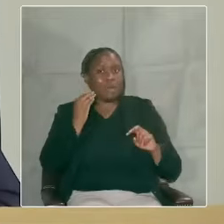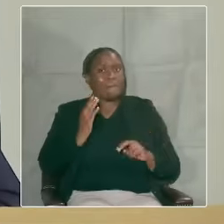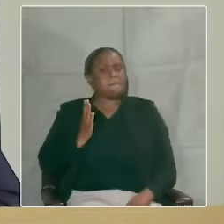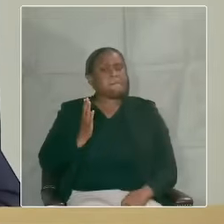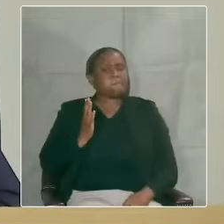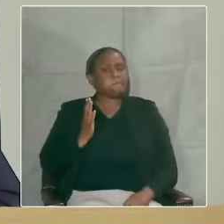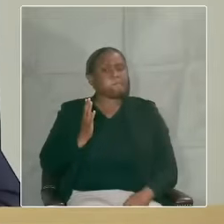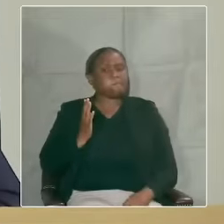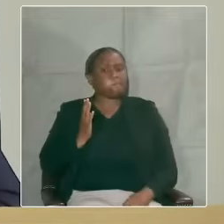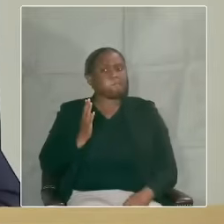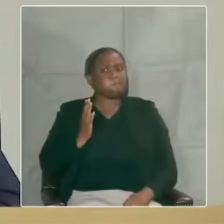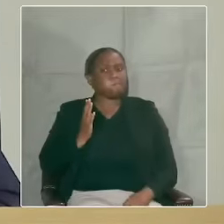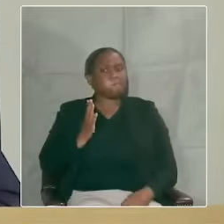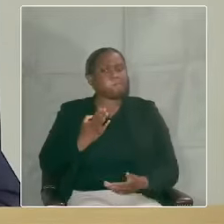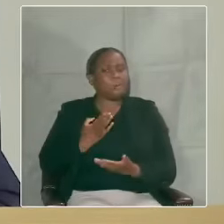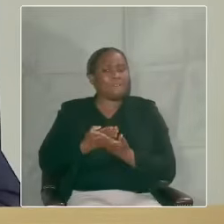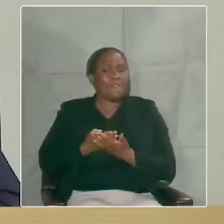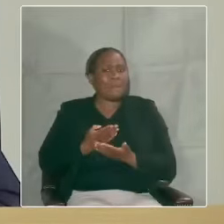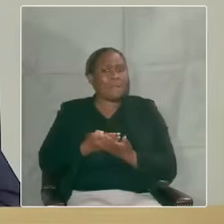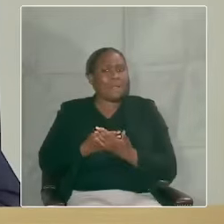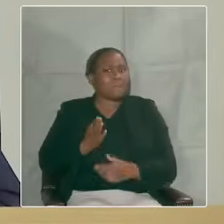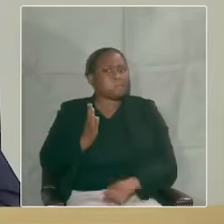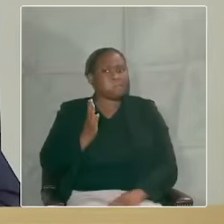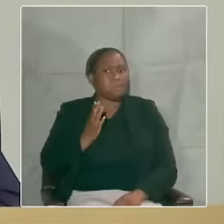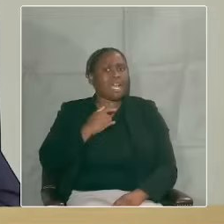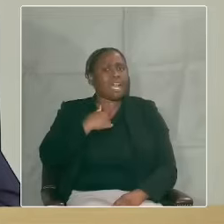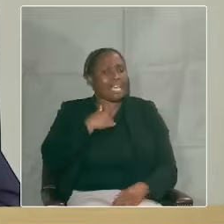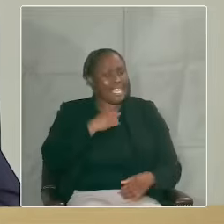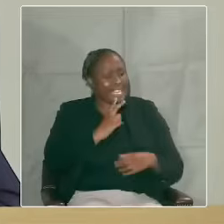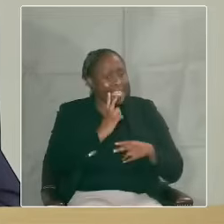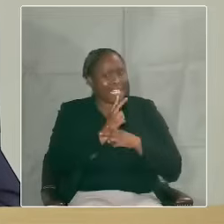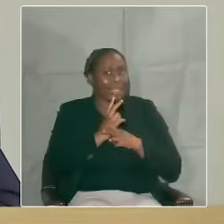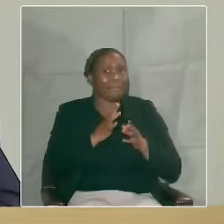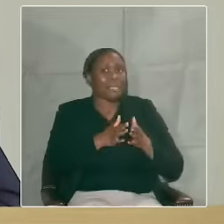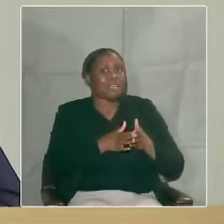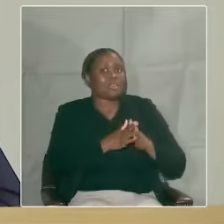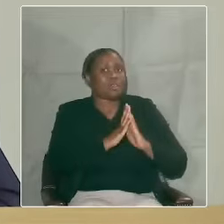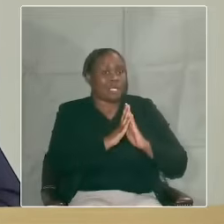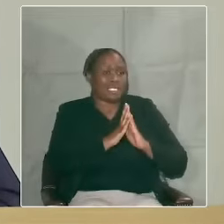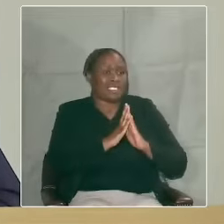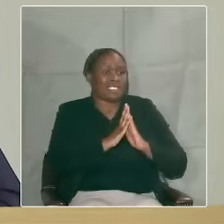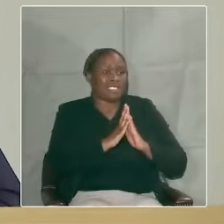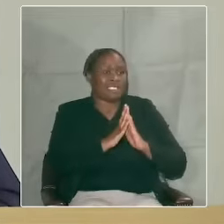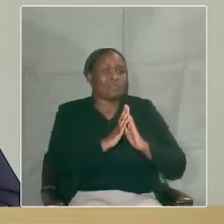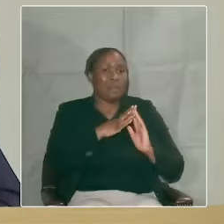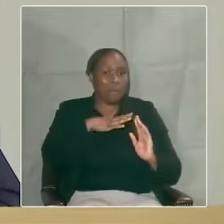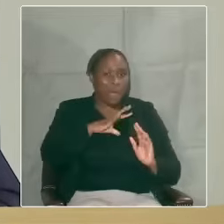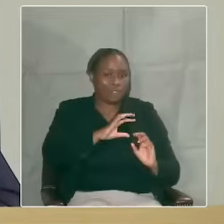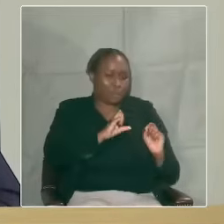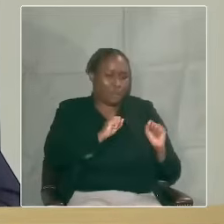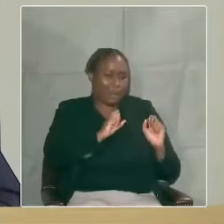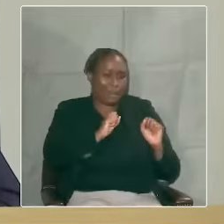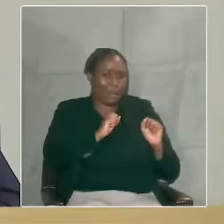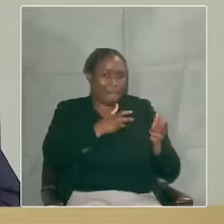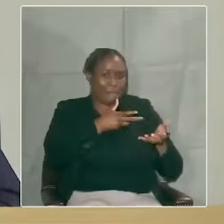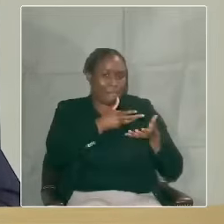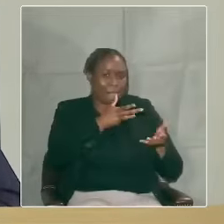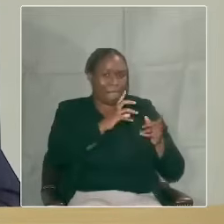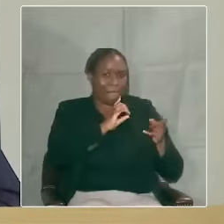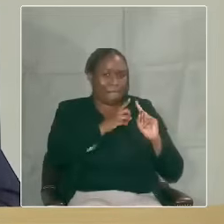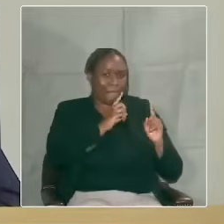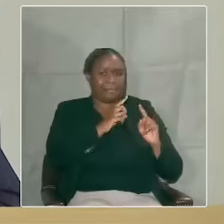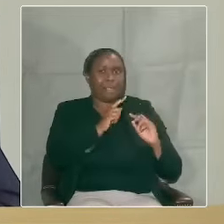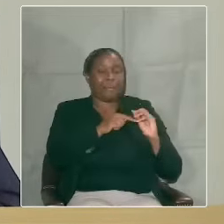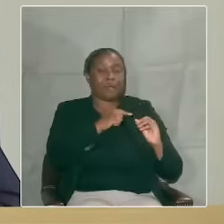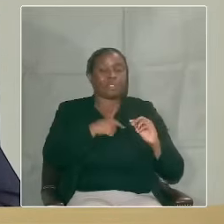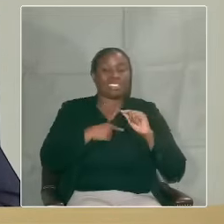available and reiterated my request again to brief him comprehensively